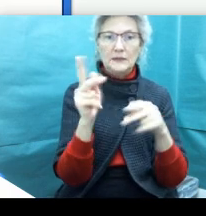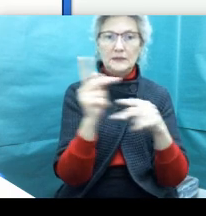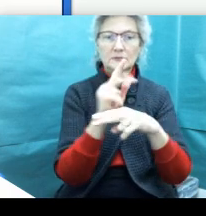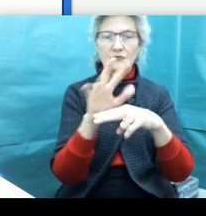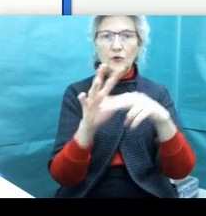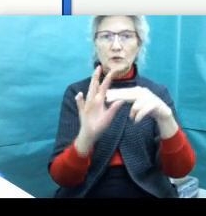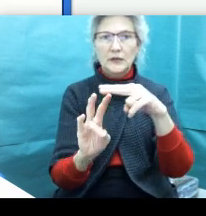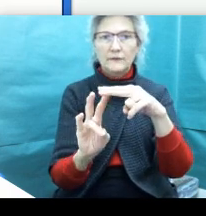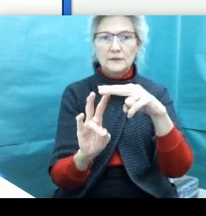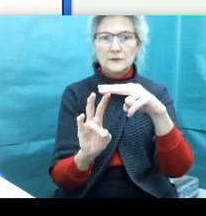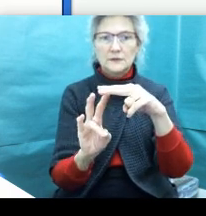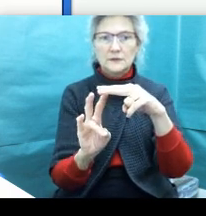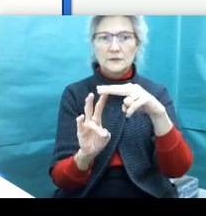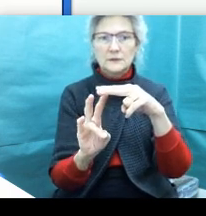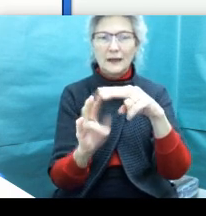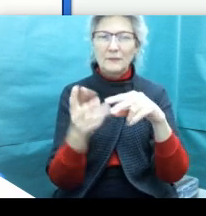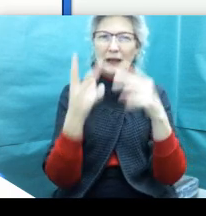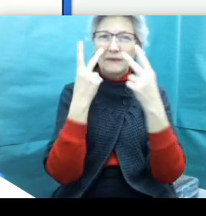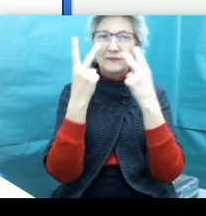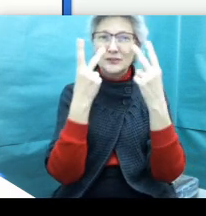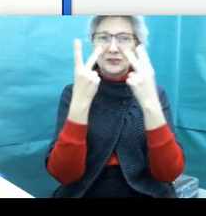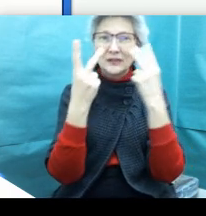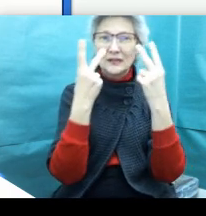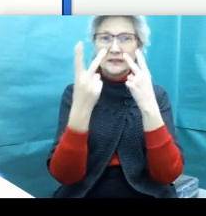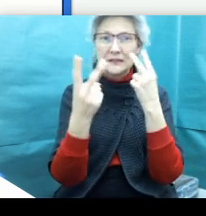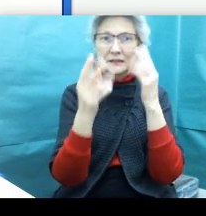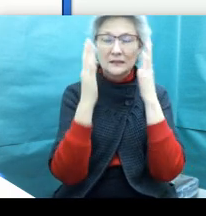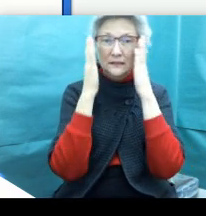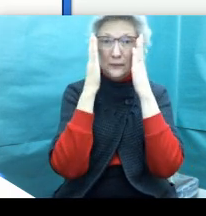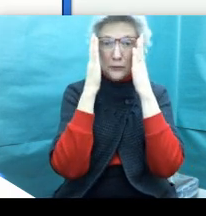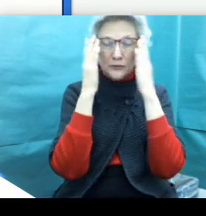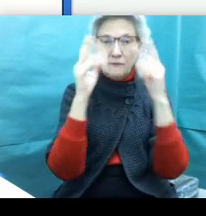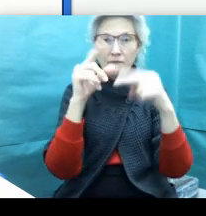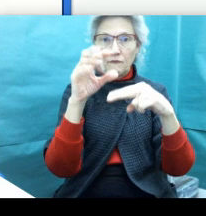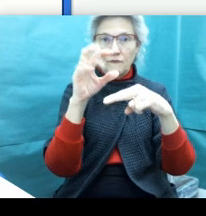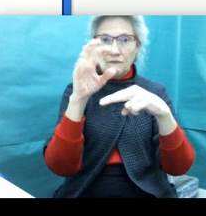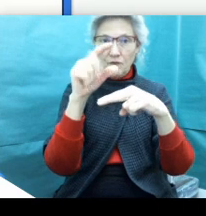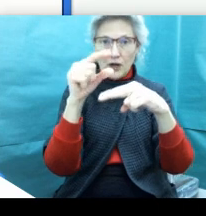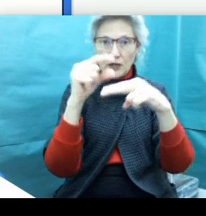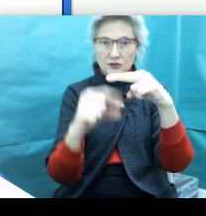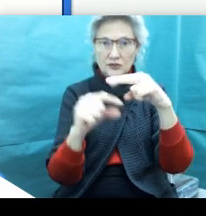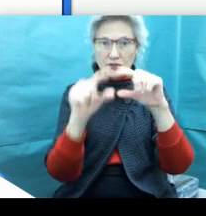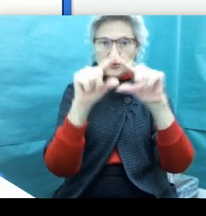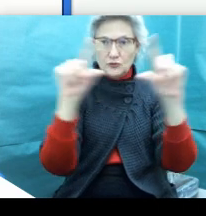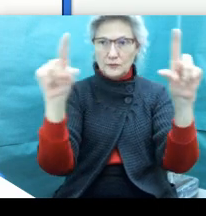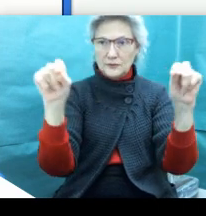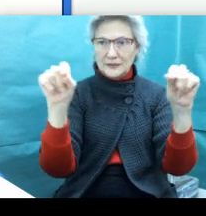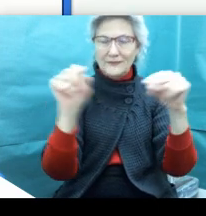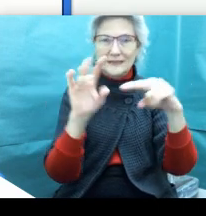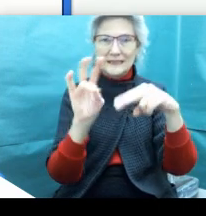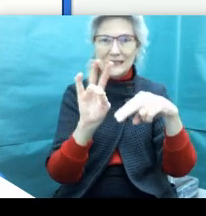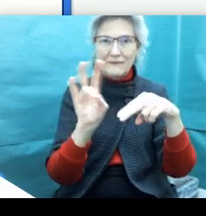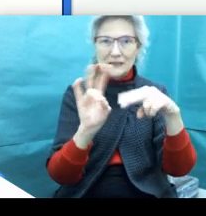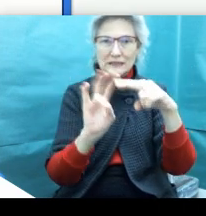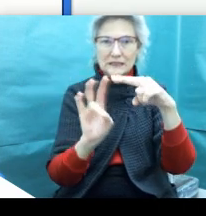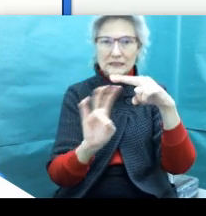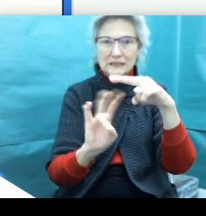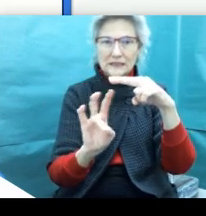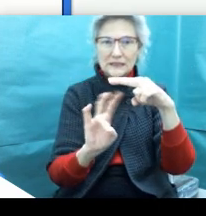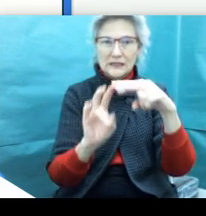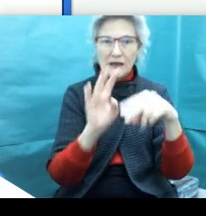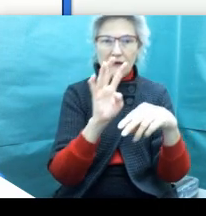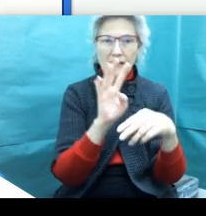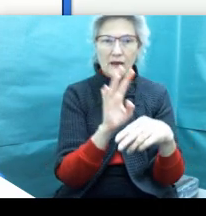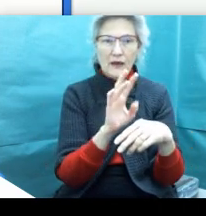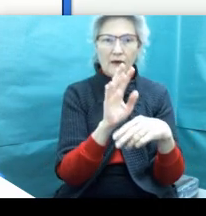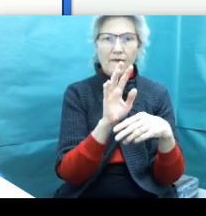4 sevenths. Well, I'm kind of visualizing some fraction strips of sevenths, 4 of them shaded in, right? 3